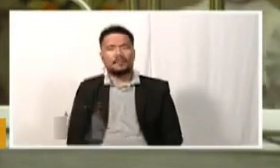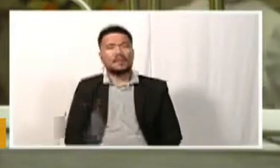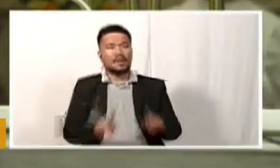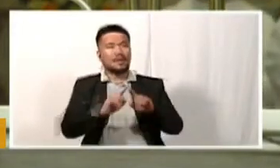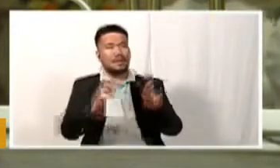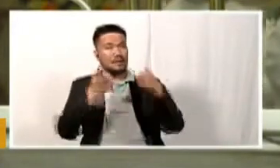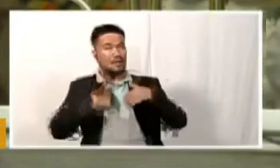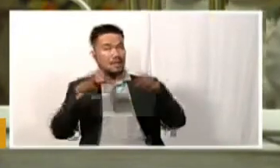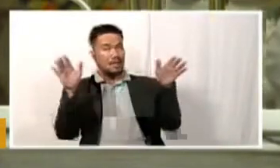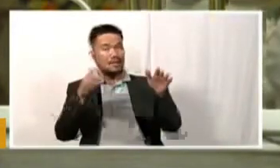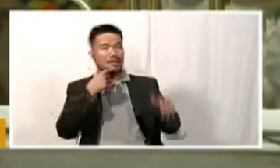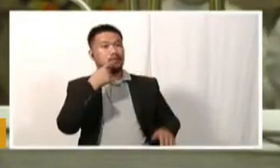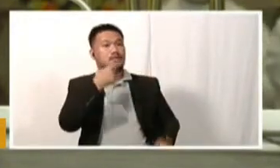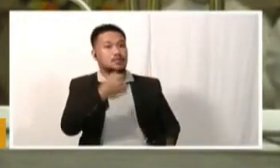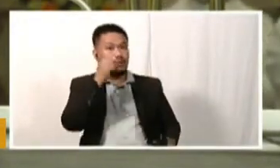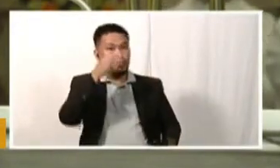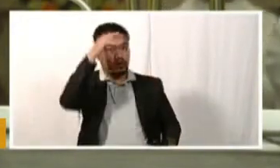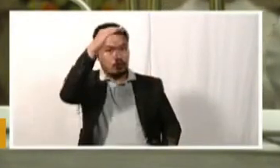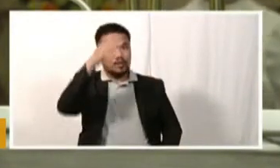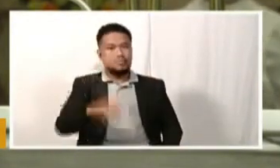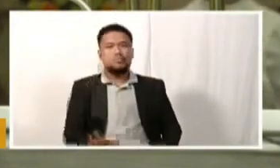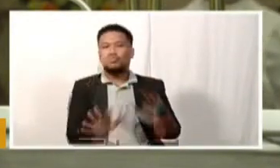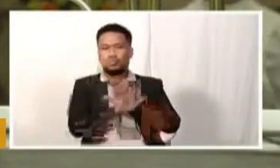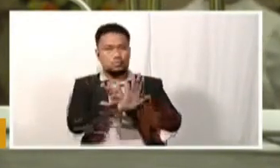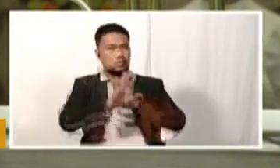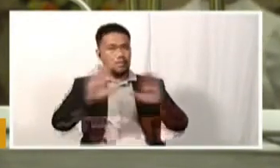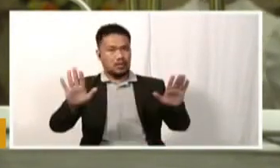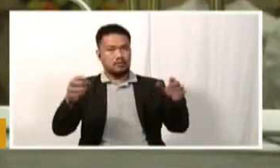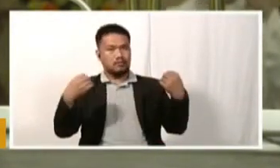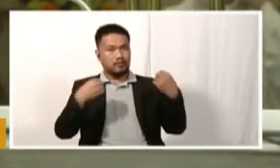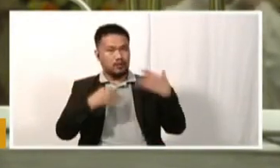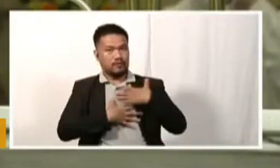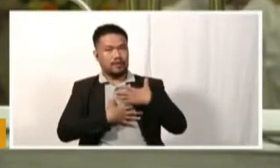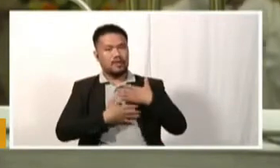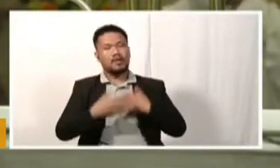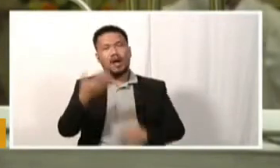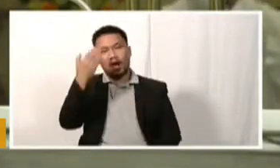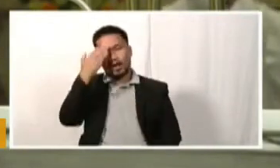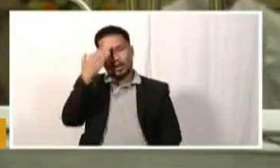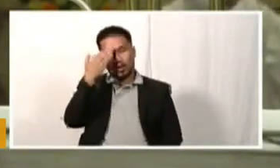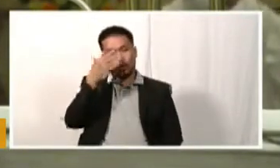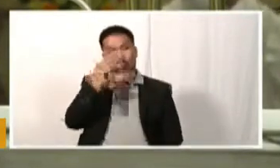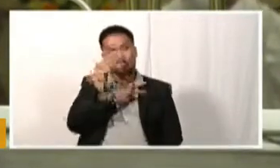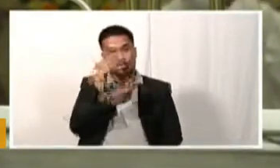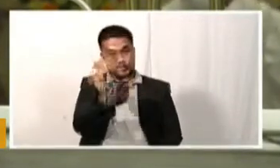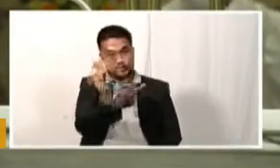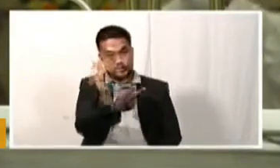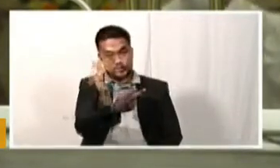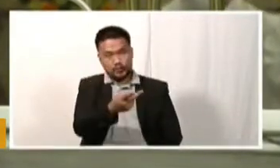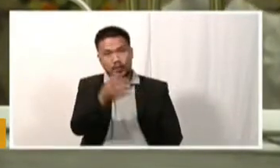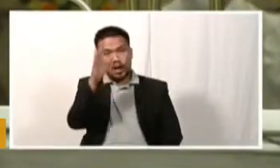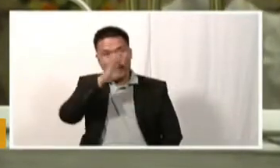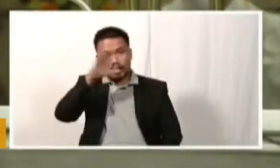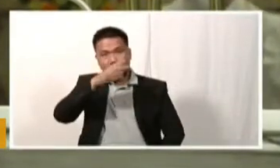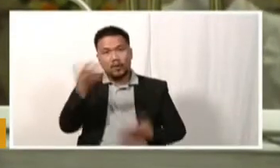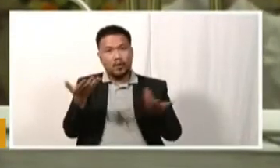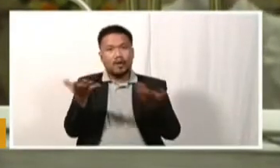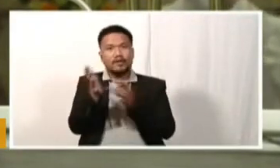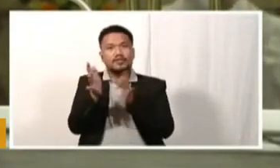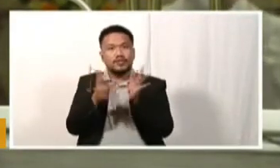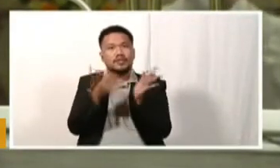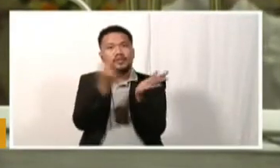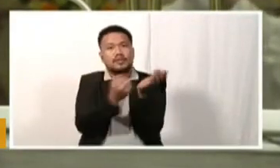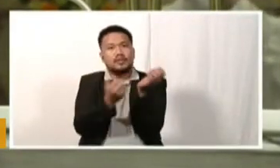in reply, "Do not be afraid. I know that you are seeking Jesus, the